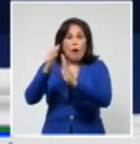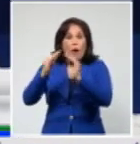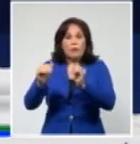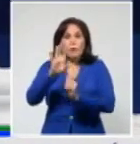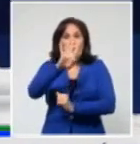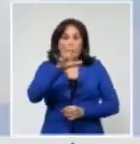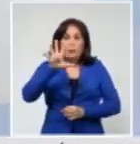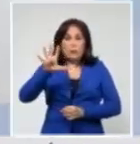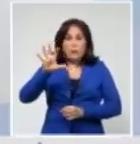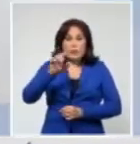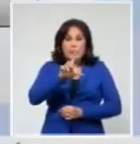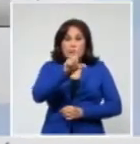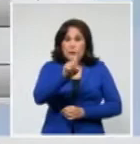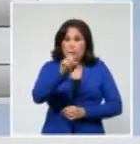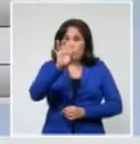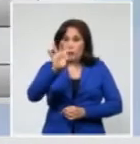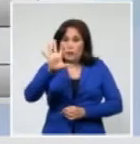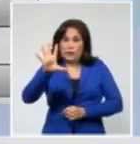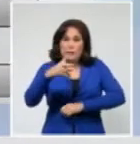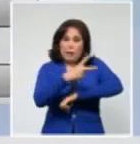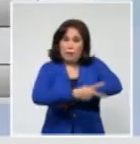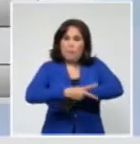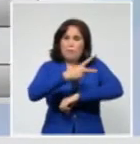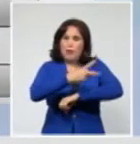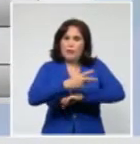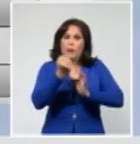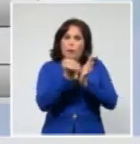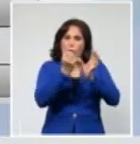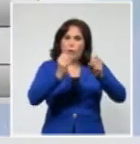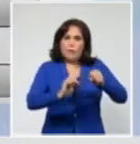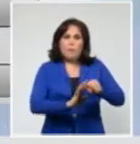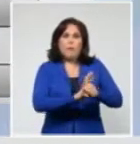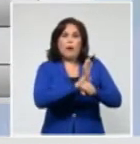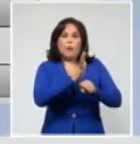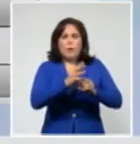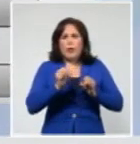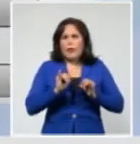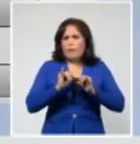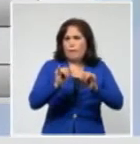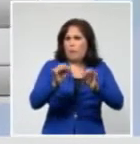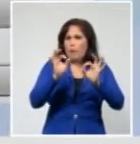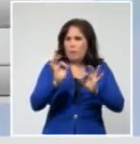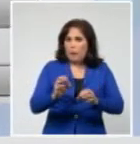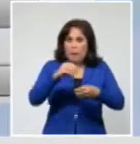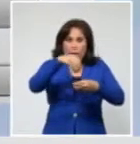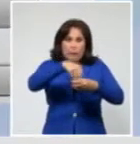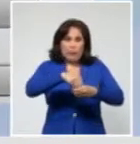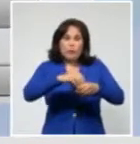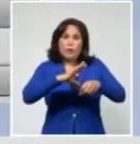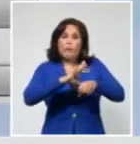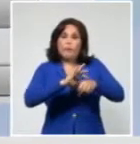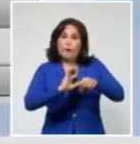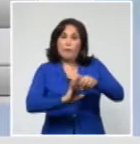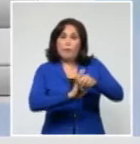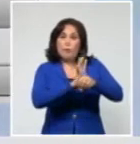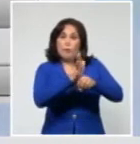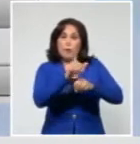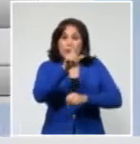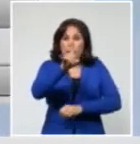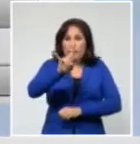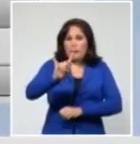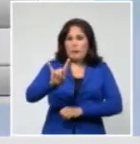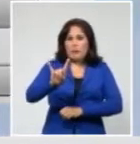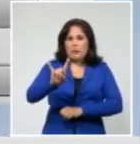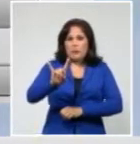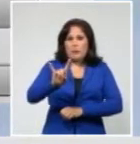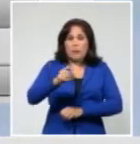world. As of yesterday, COVID-19 continues to be present in the same 185